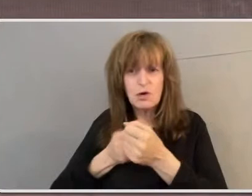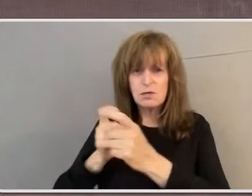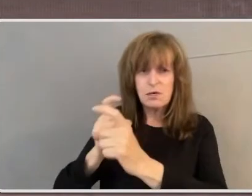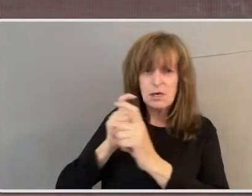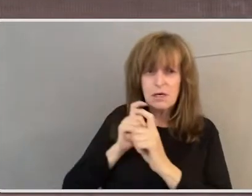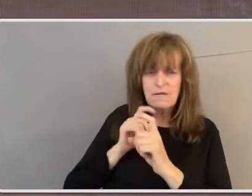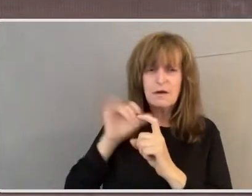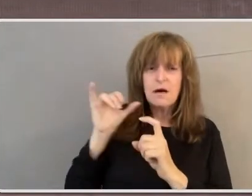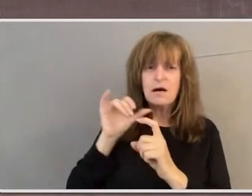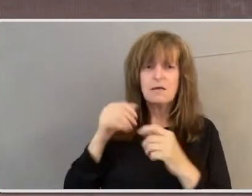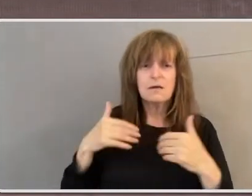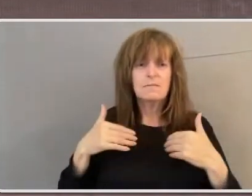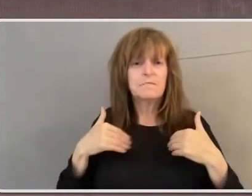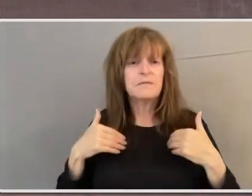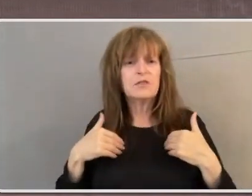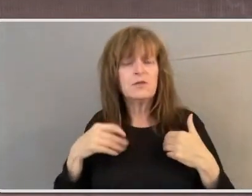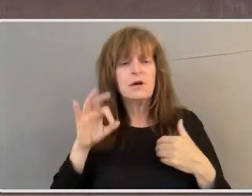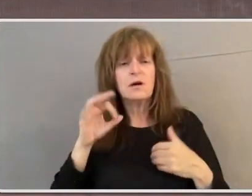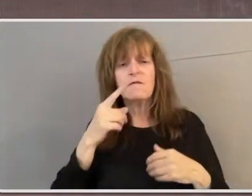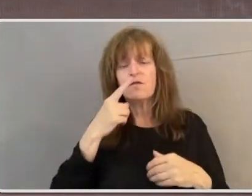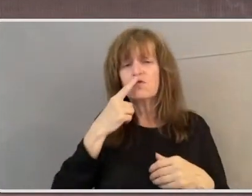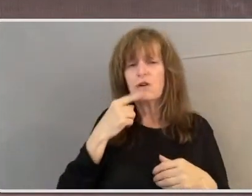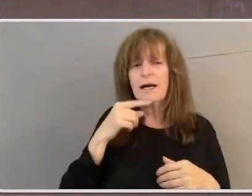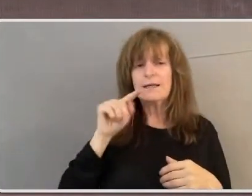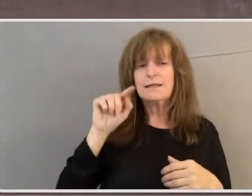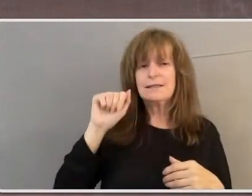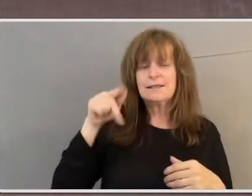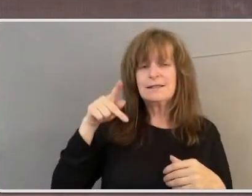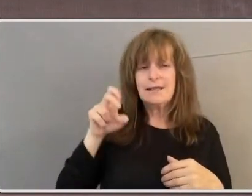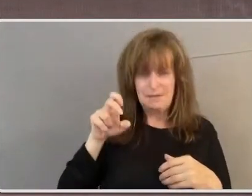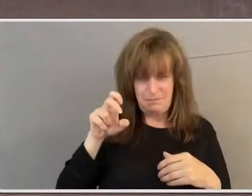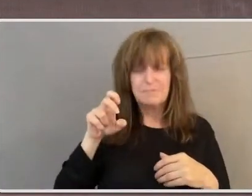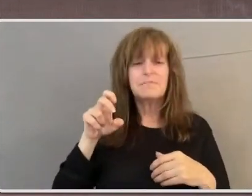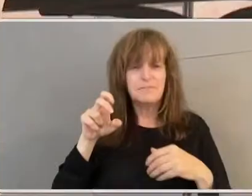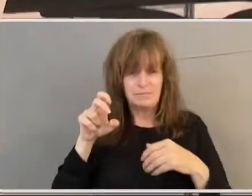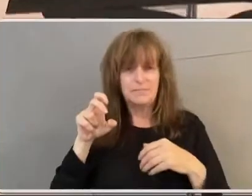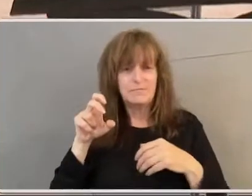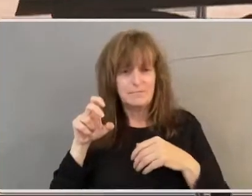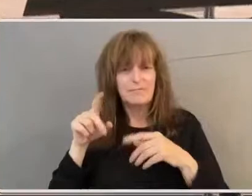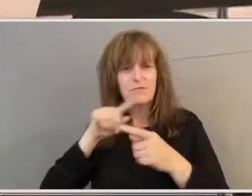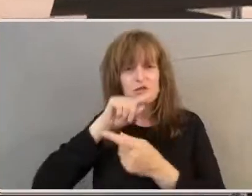Tape Reduction of the Province of Ontario. So help me God.